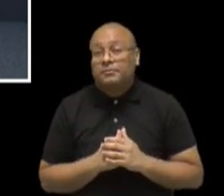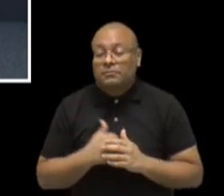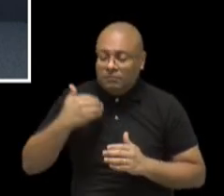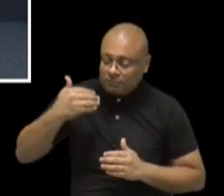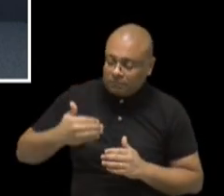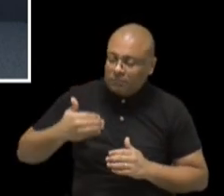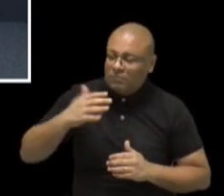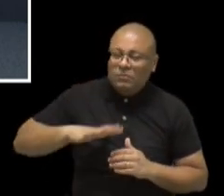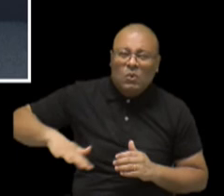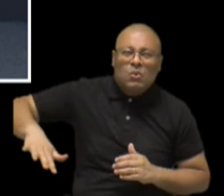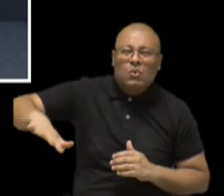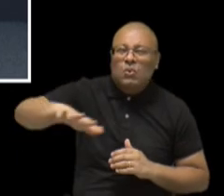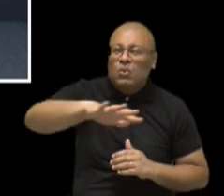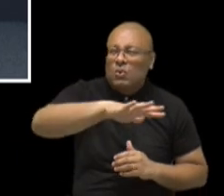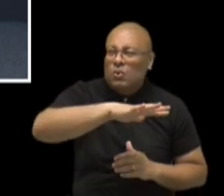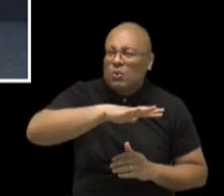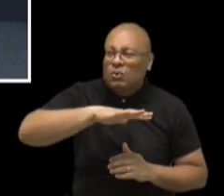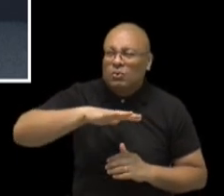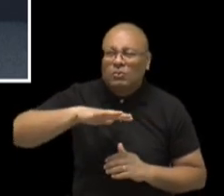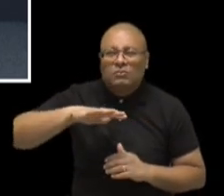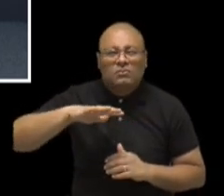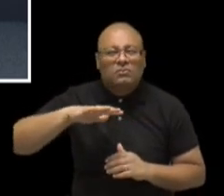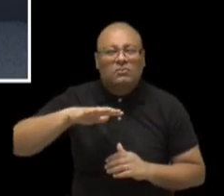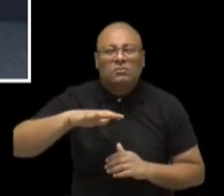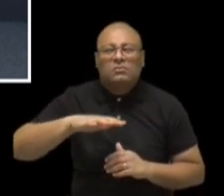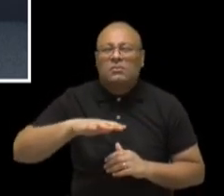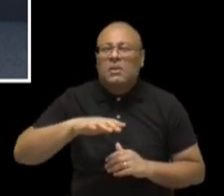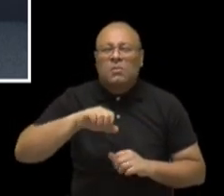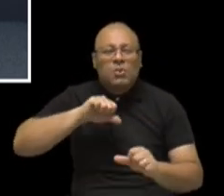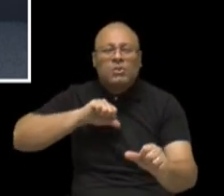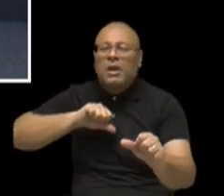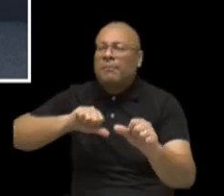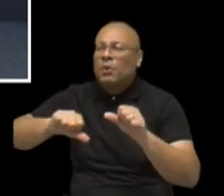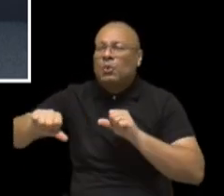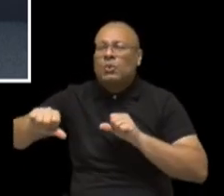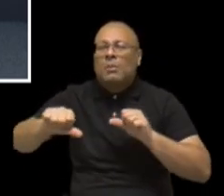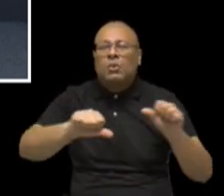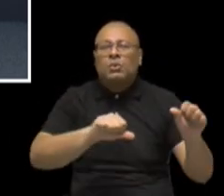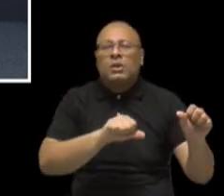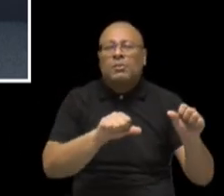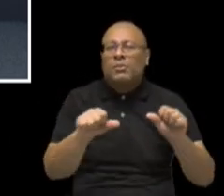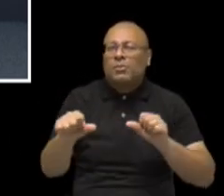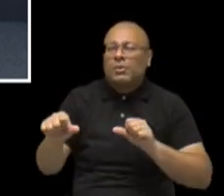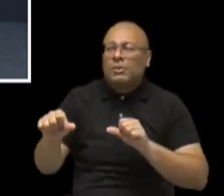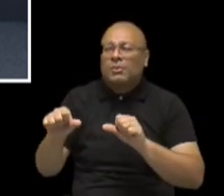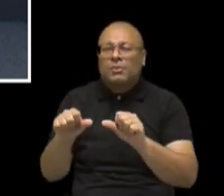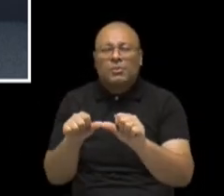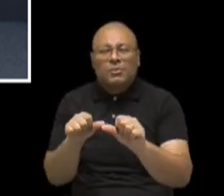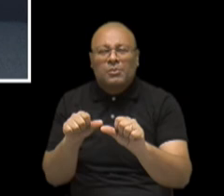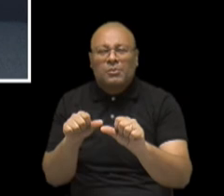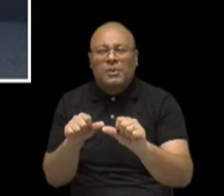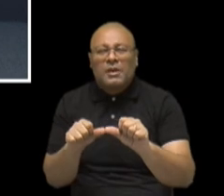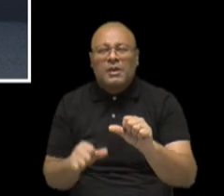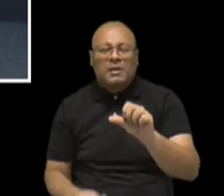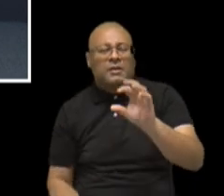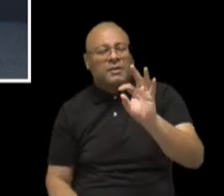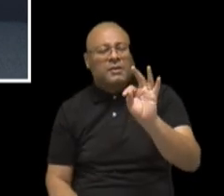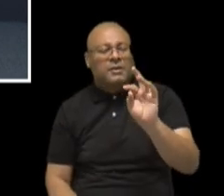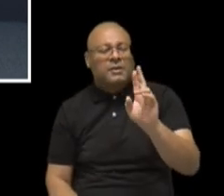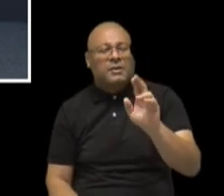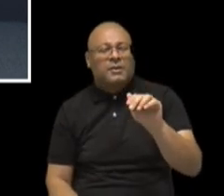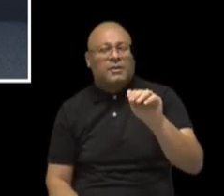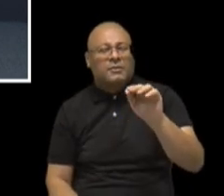Everything is in trend or it's out of trend. To know what's a trend, usually it's easy to